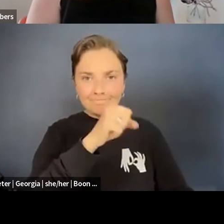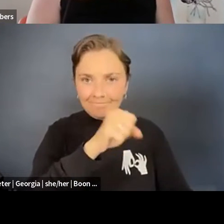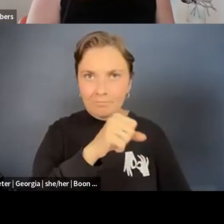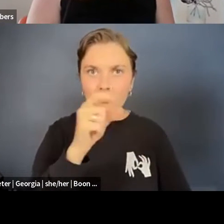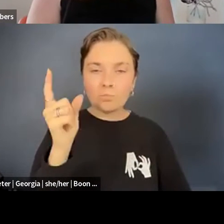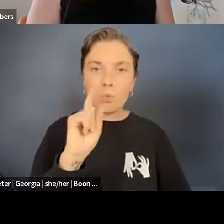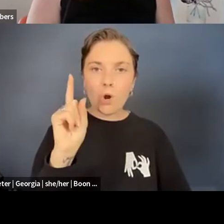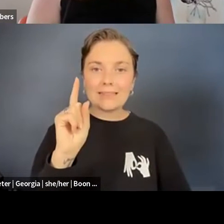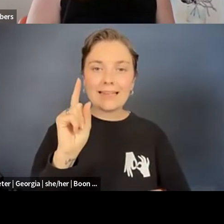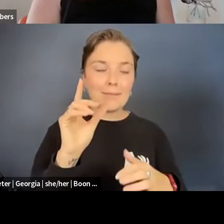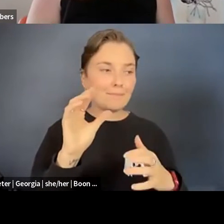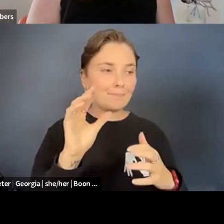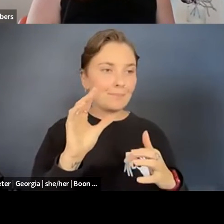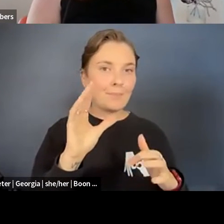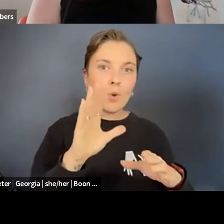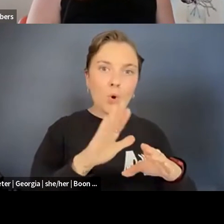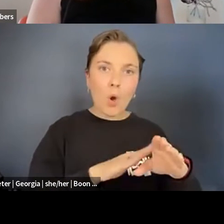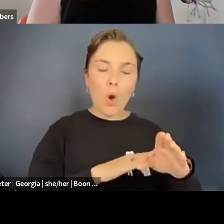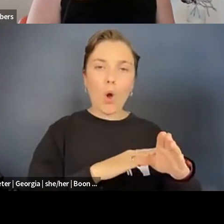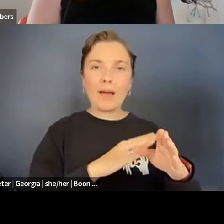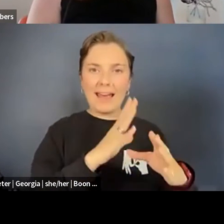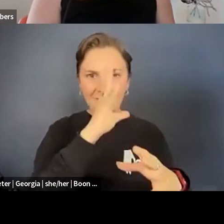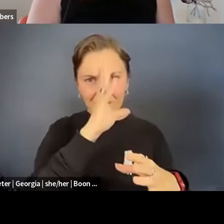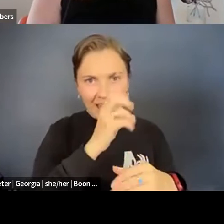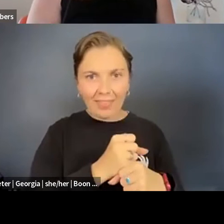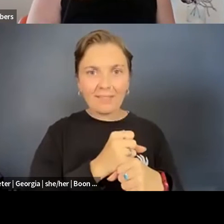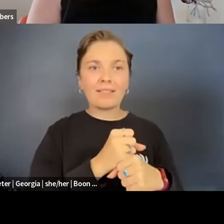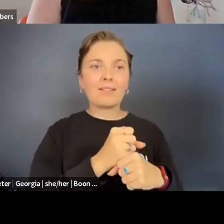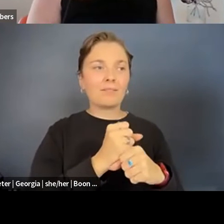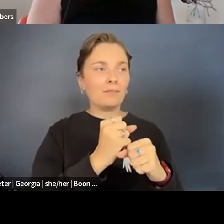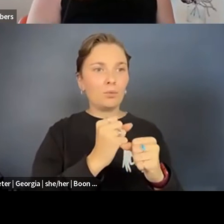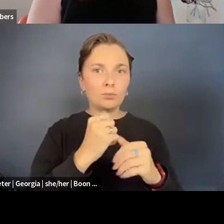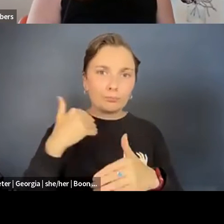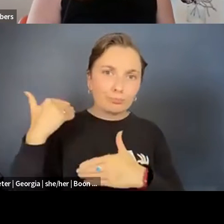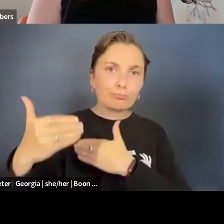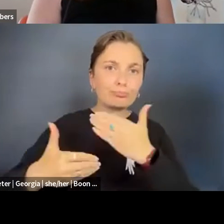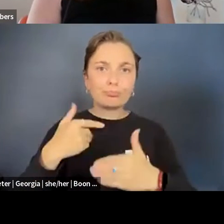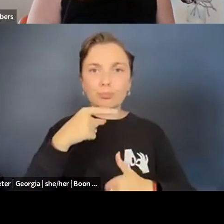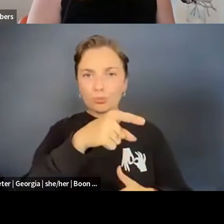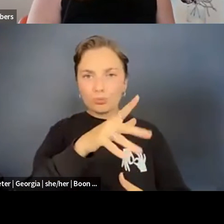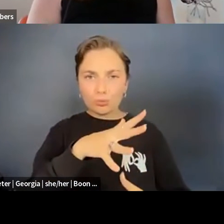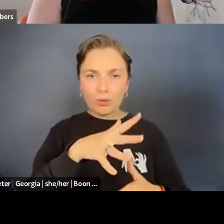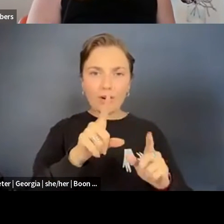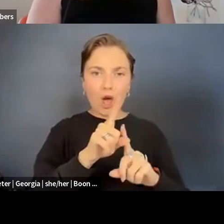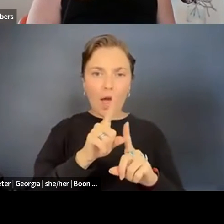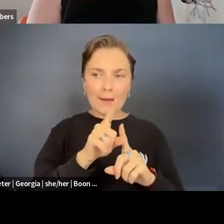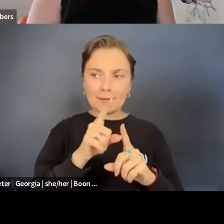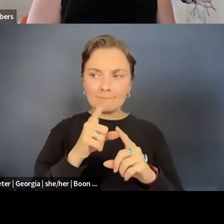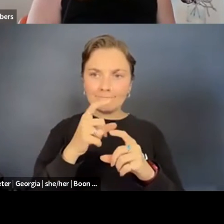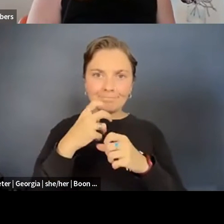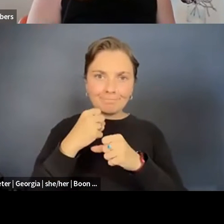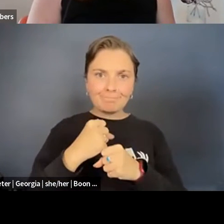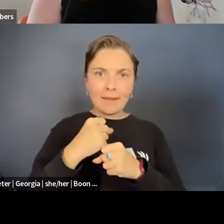a long and faithful journey this has been for you. You know, you've sort of cleaved to this